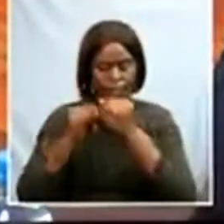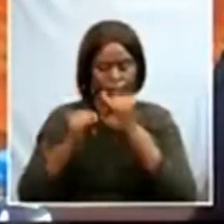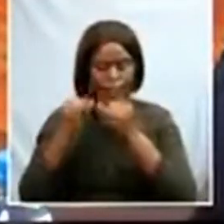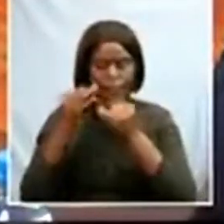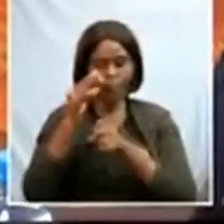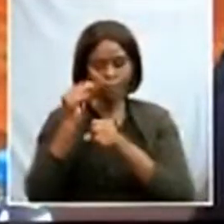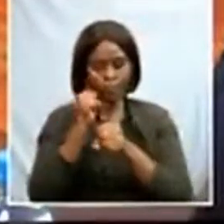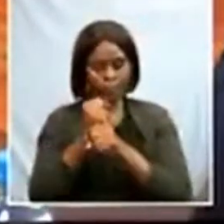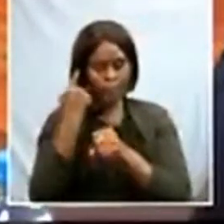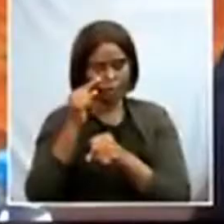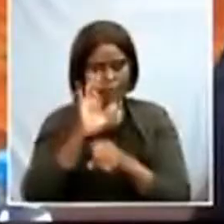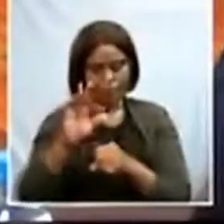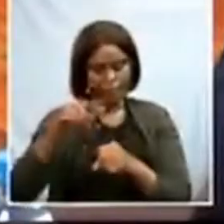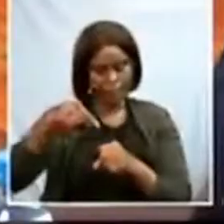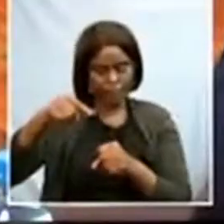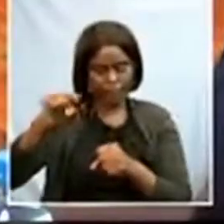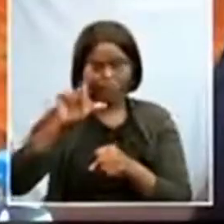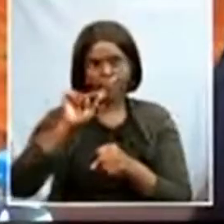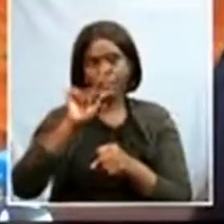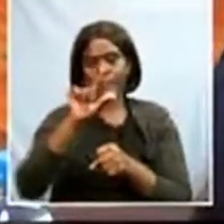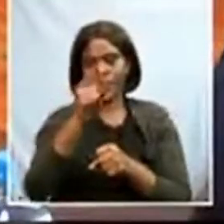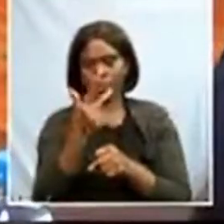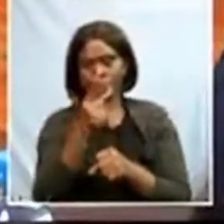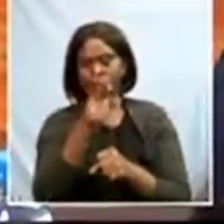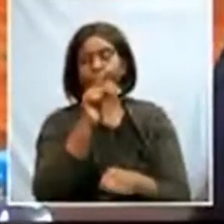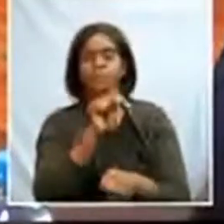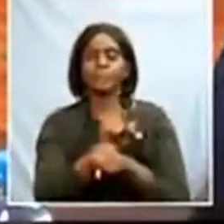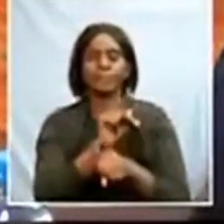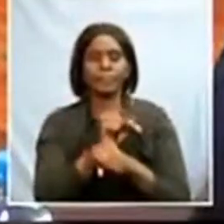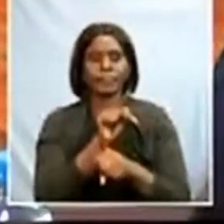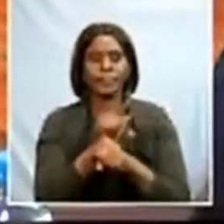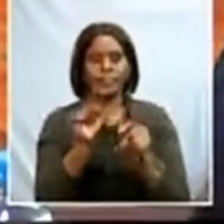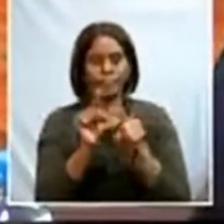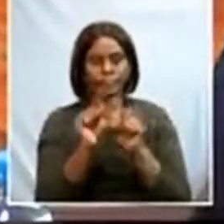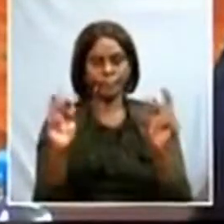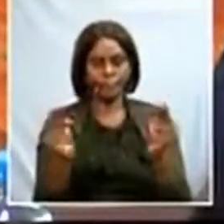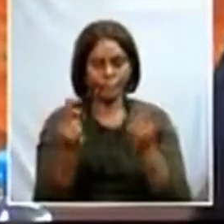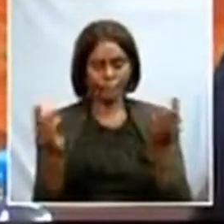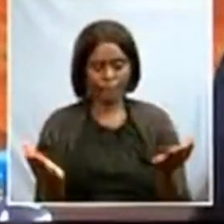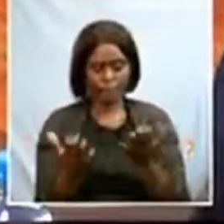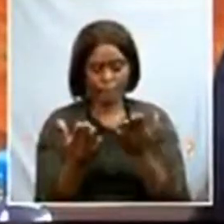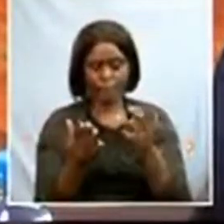year was for ongoing 2023 projects. The